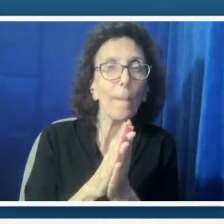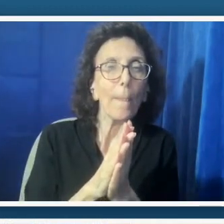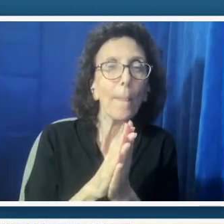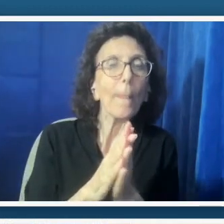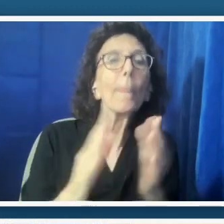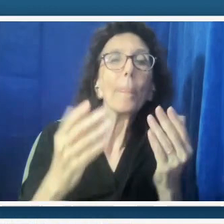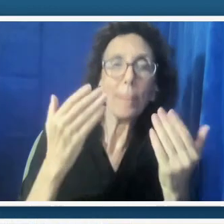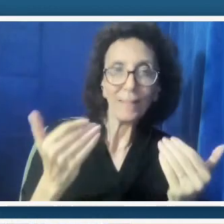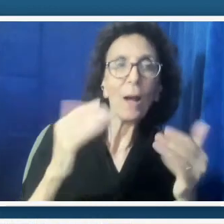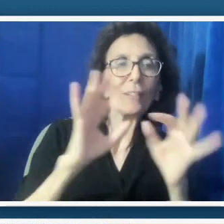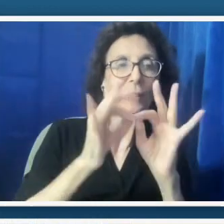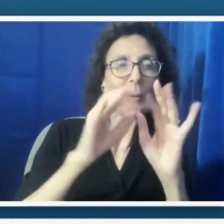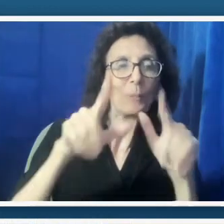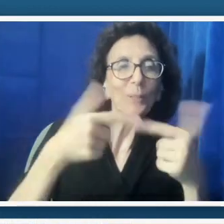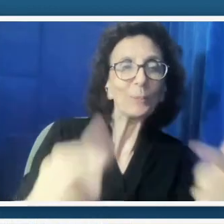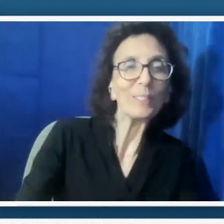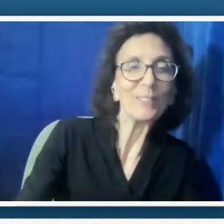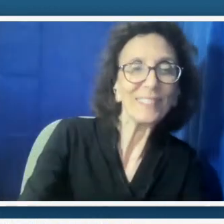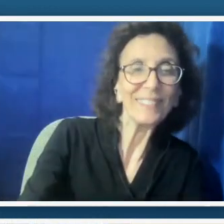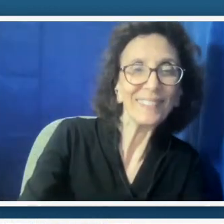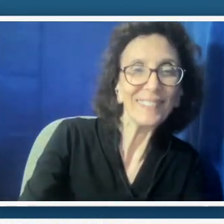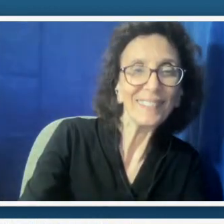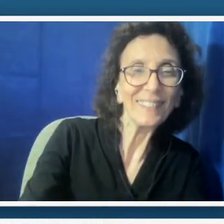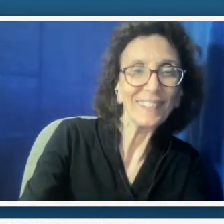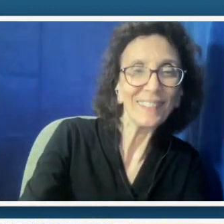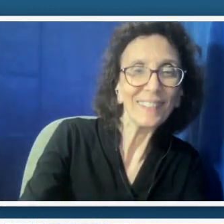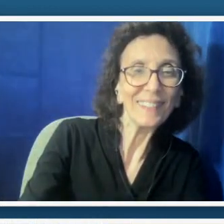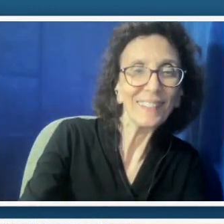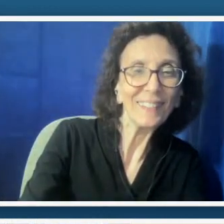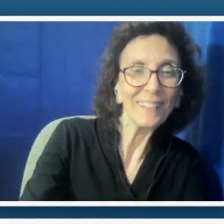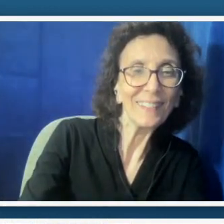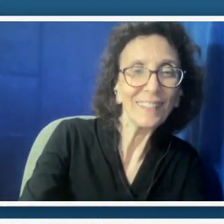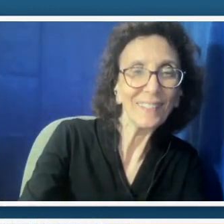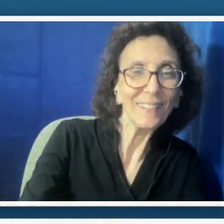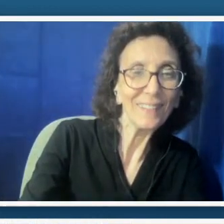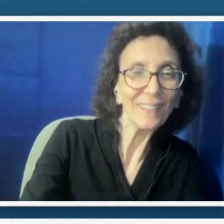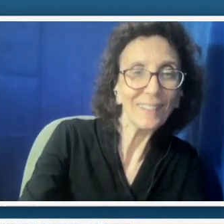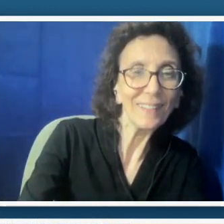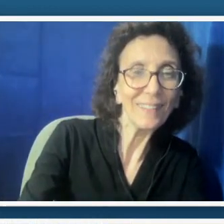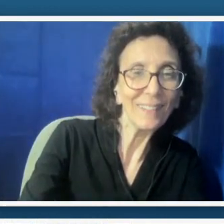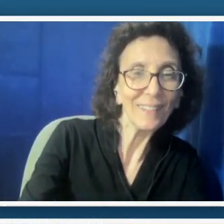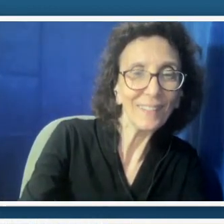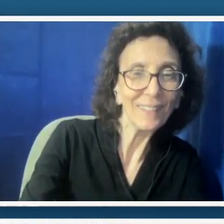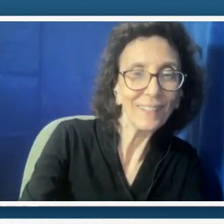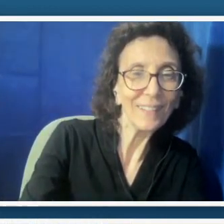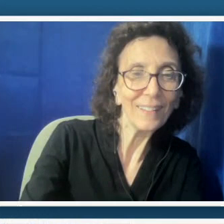Anything about the truth part that you find striking?